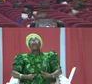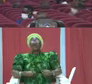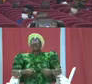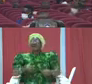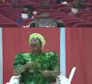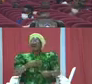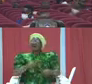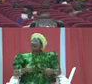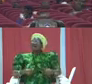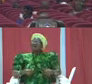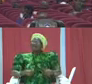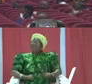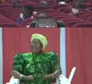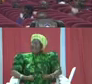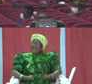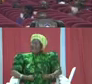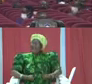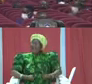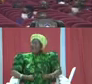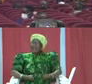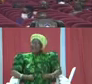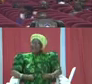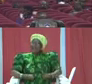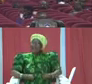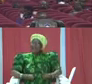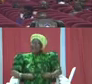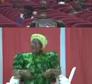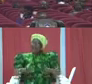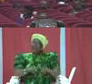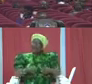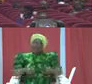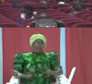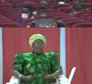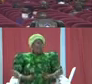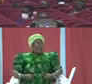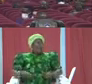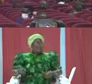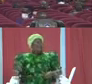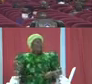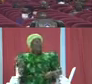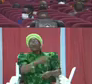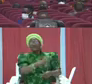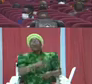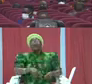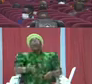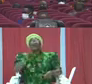At times, you get so tired, you feel like stopping.